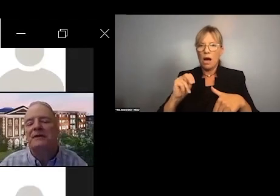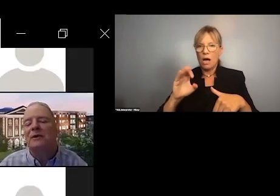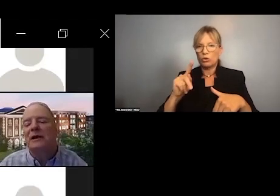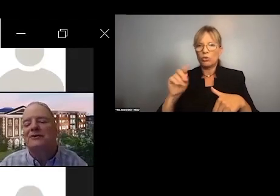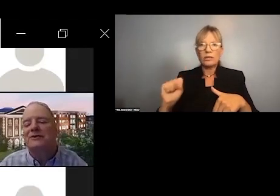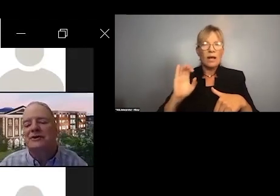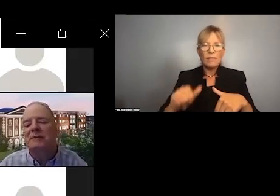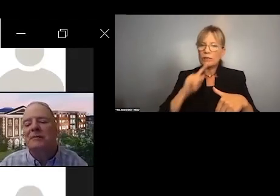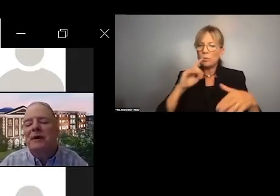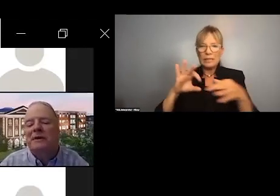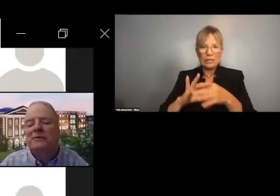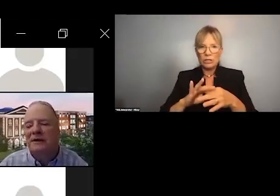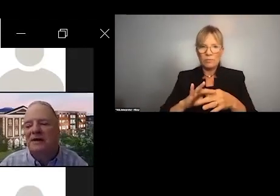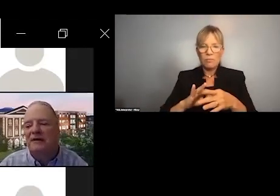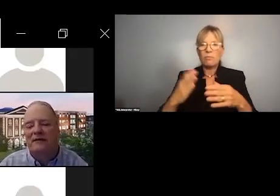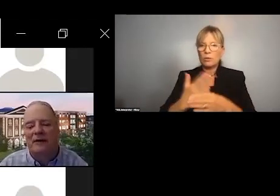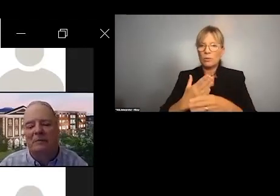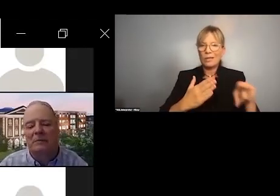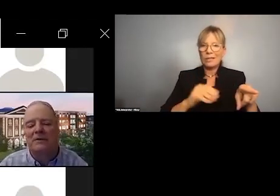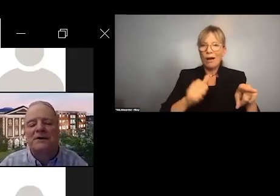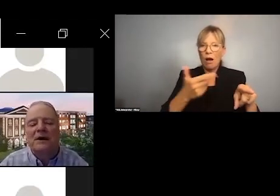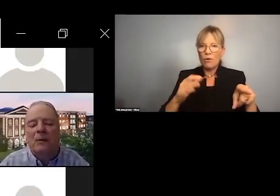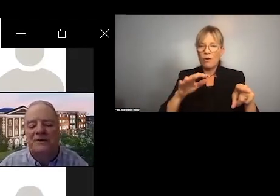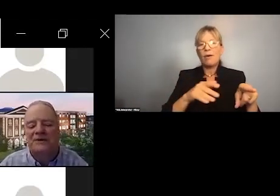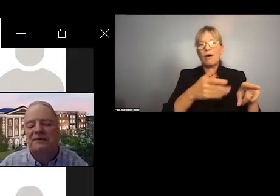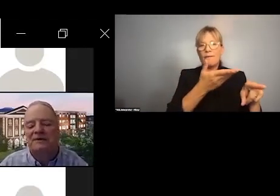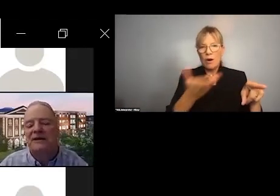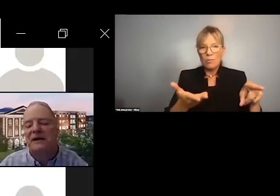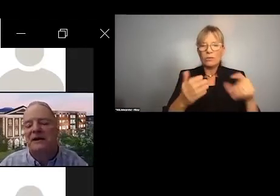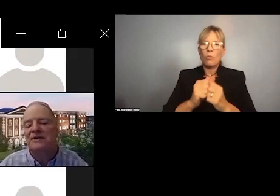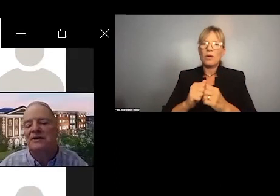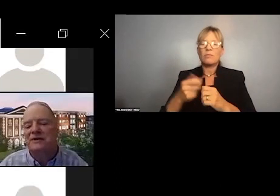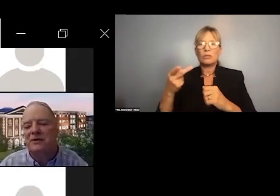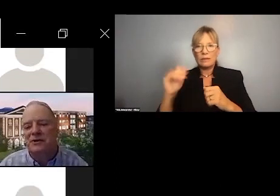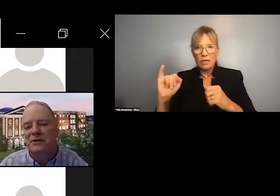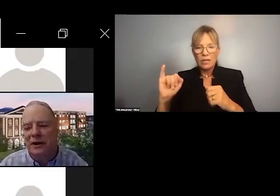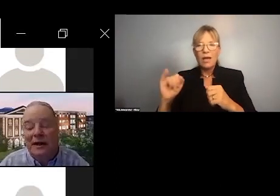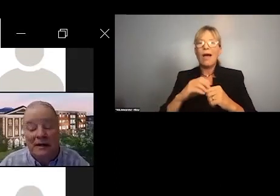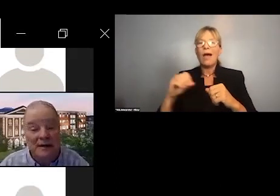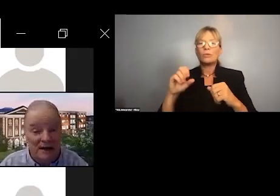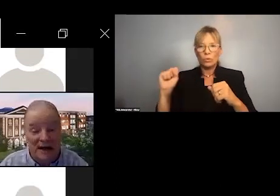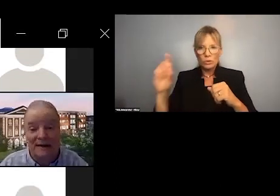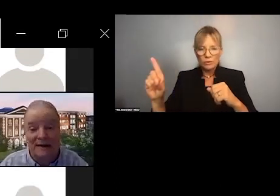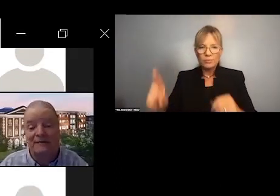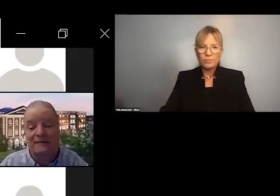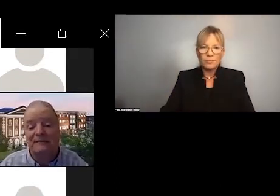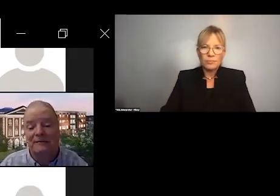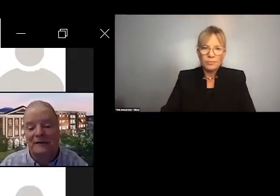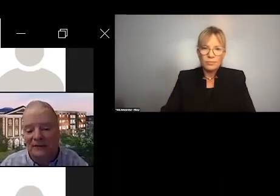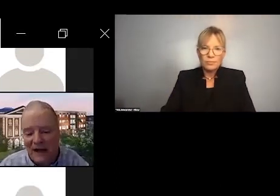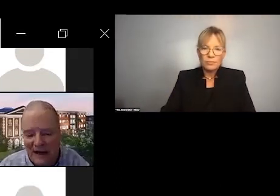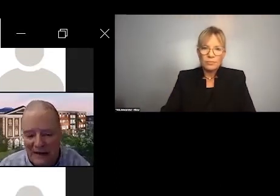is simply the relationship between these other variables with perceived isolation and social